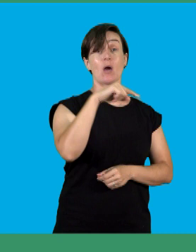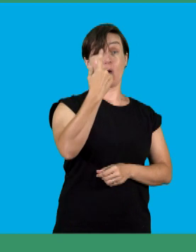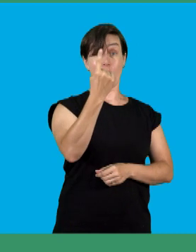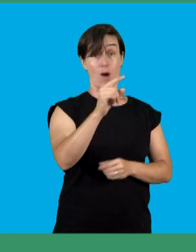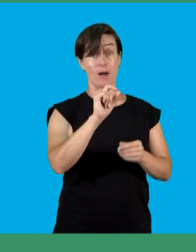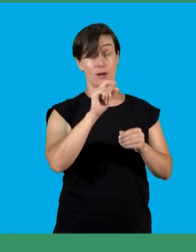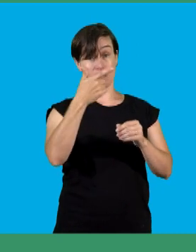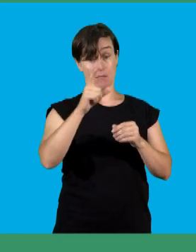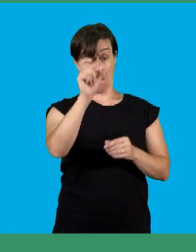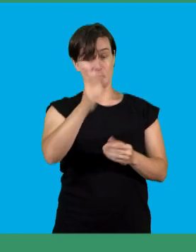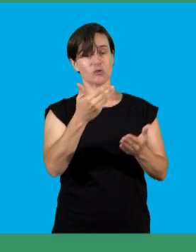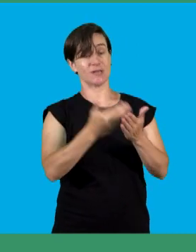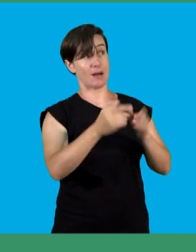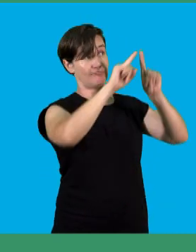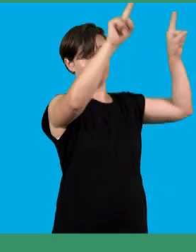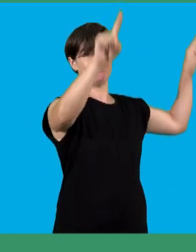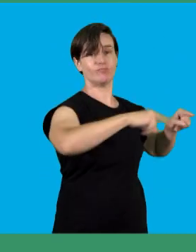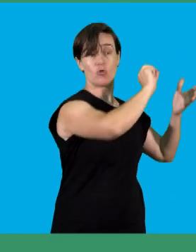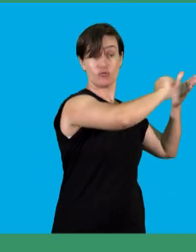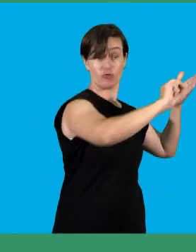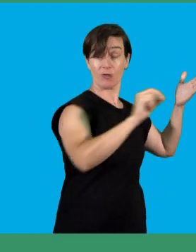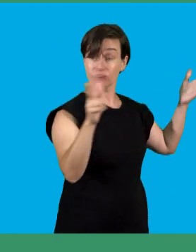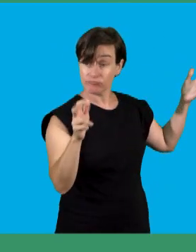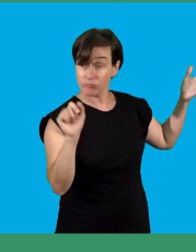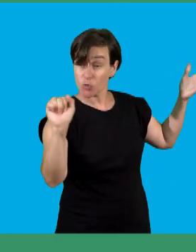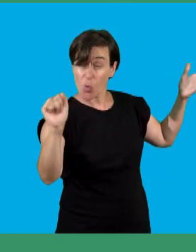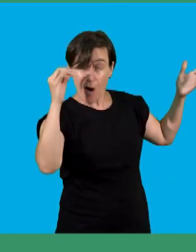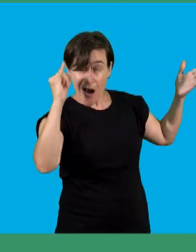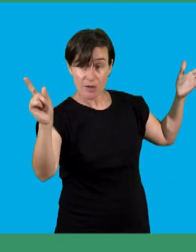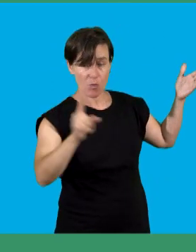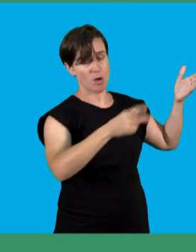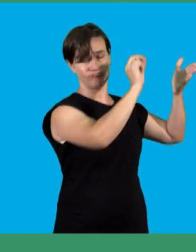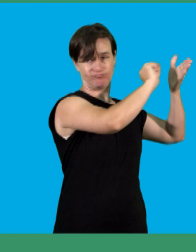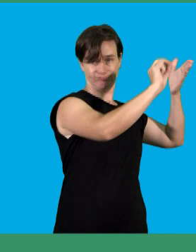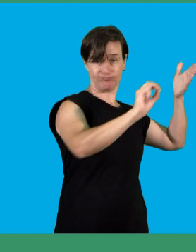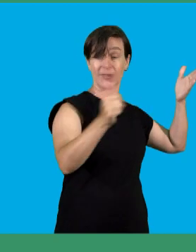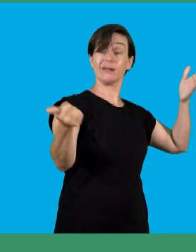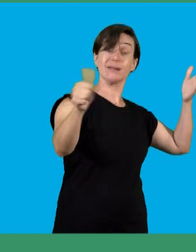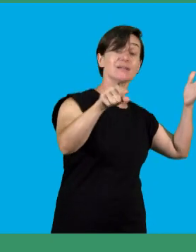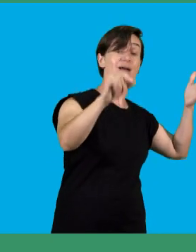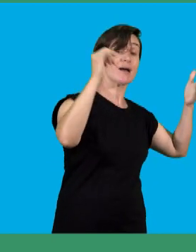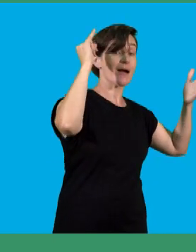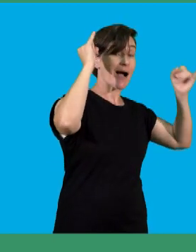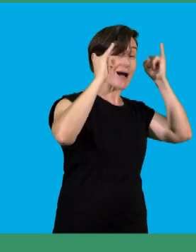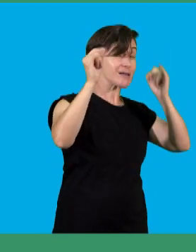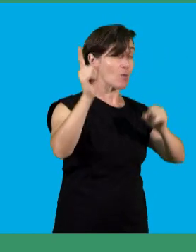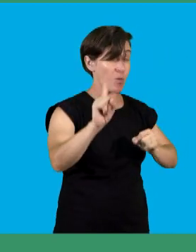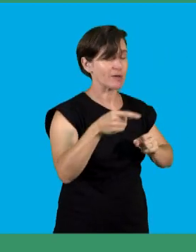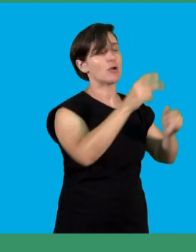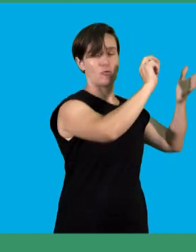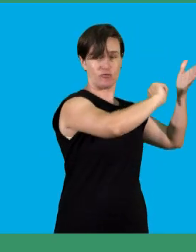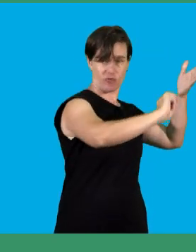that everybody is given an opportunity to participate in this technique? The group is given the